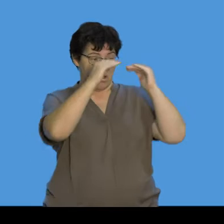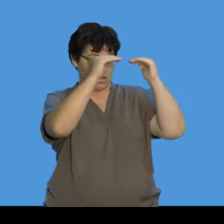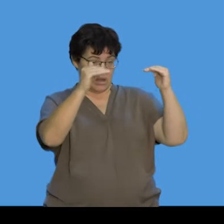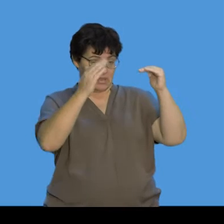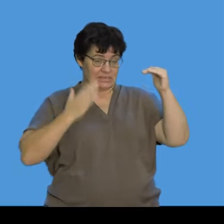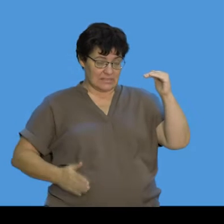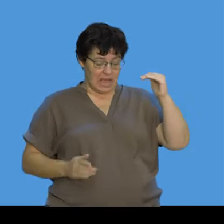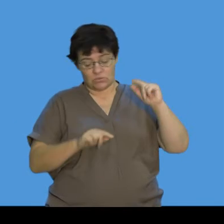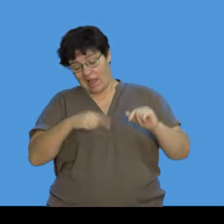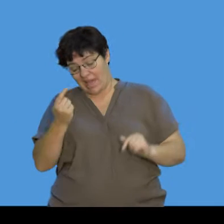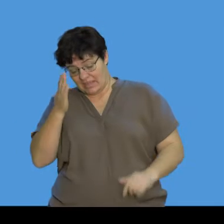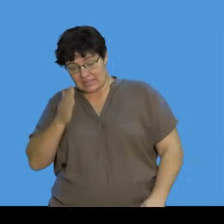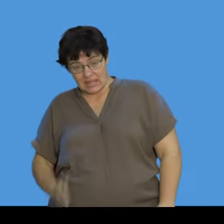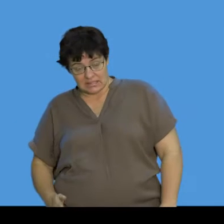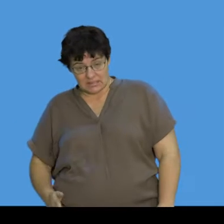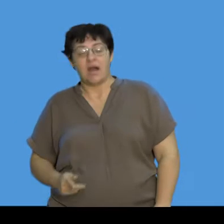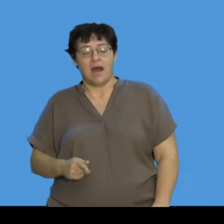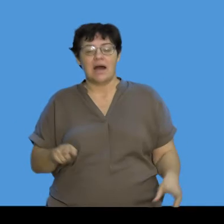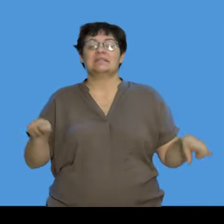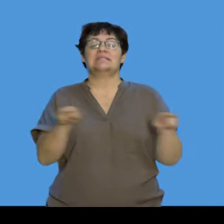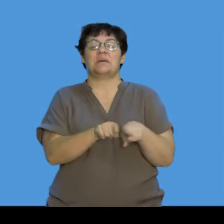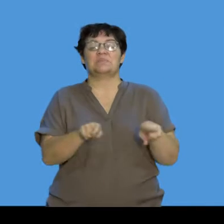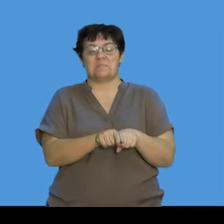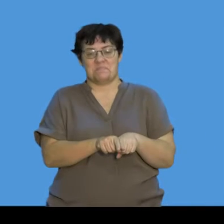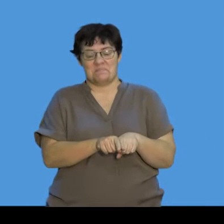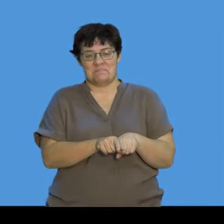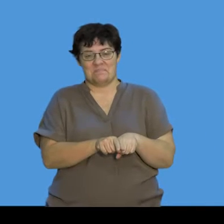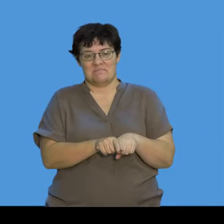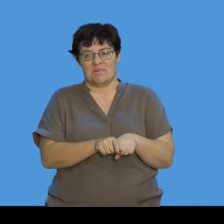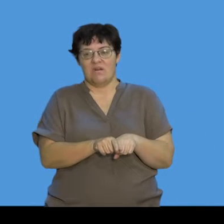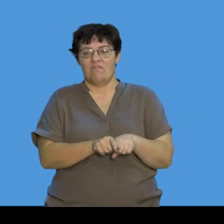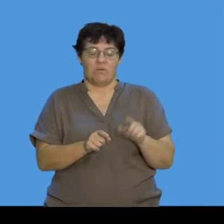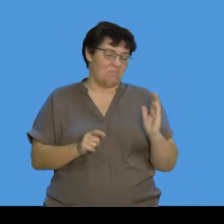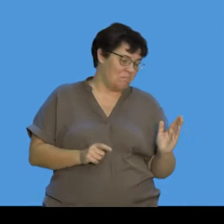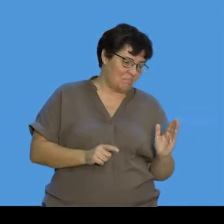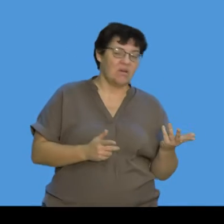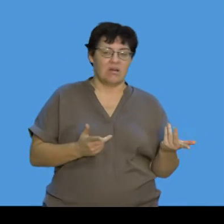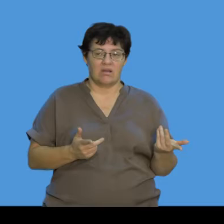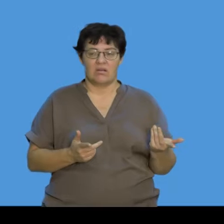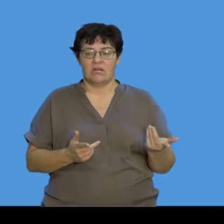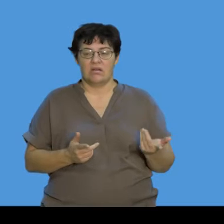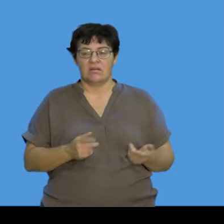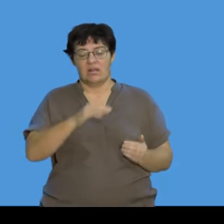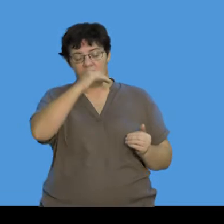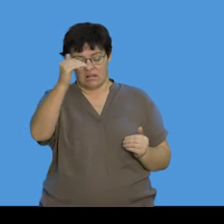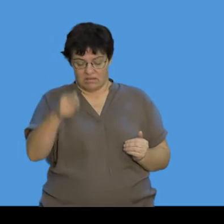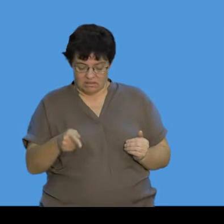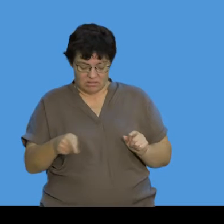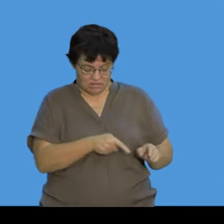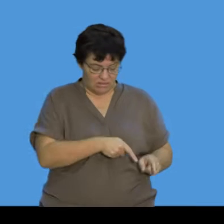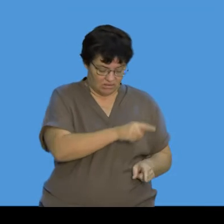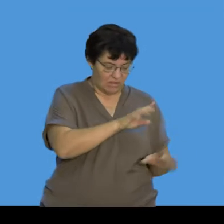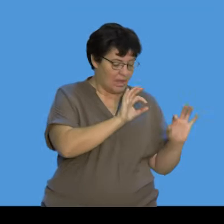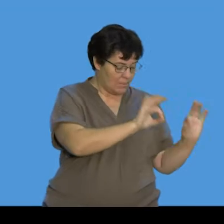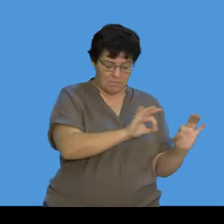side to the other side, it must be the same as moving from the other side, which is the third side, to the third side, from the